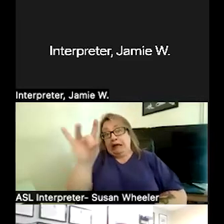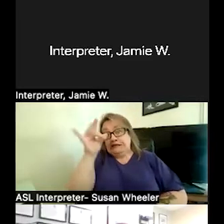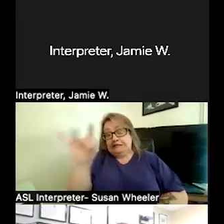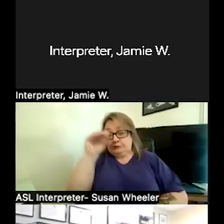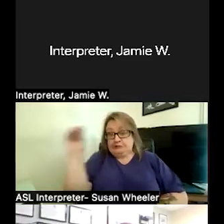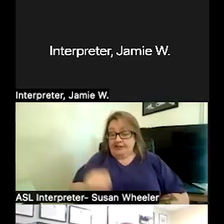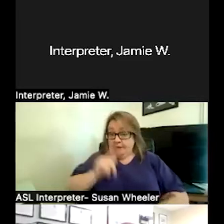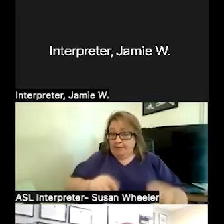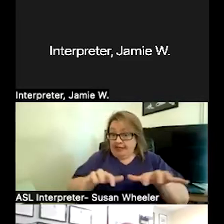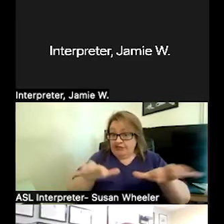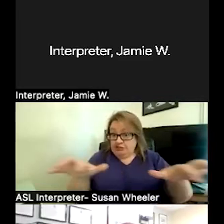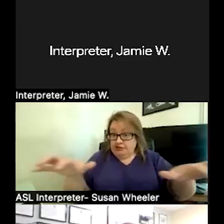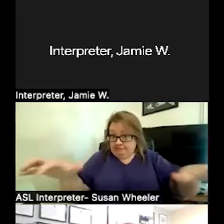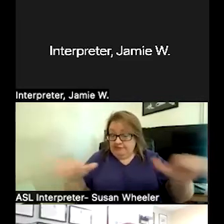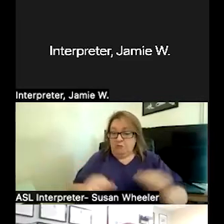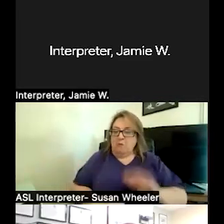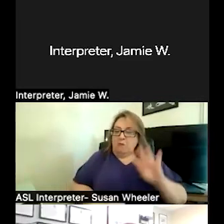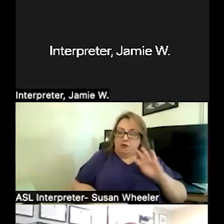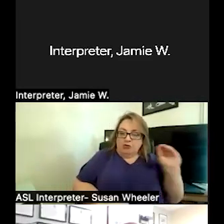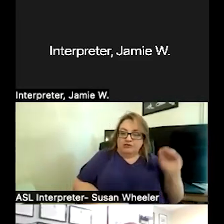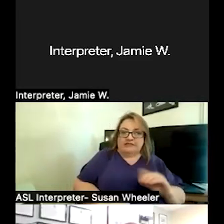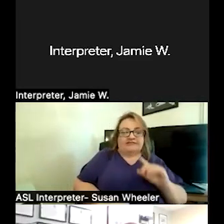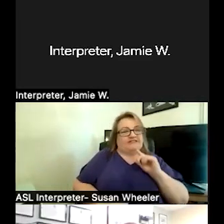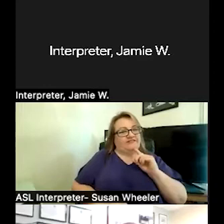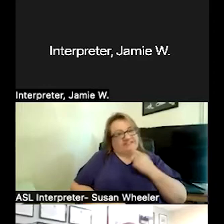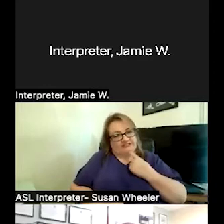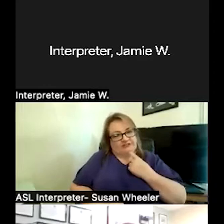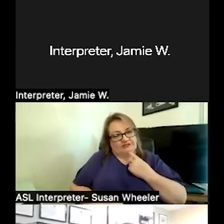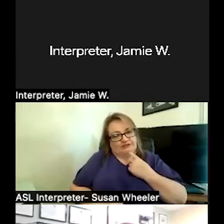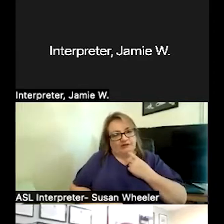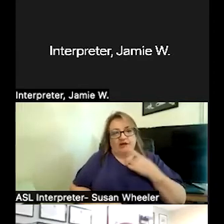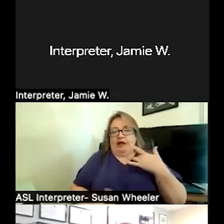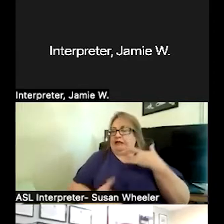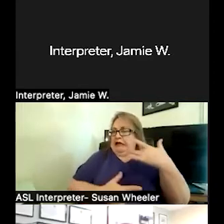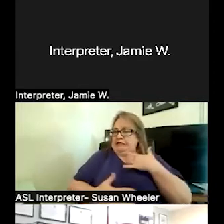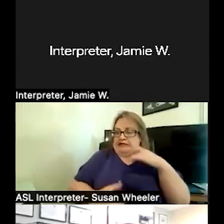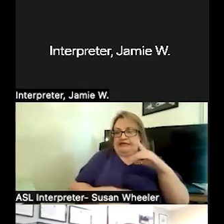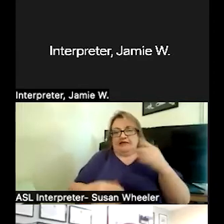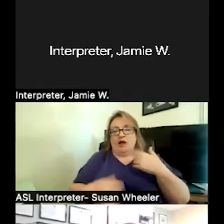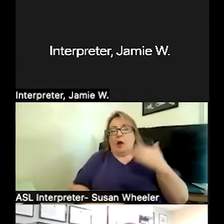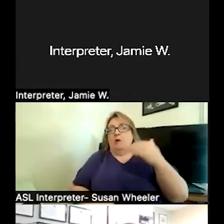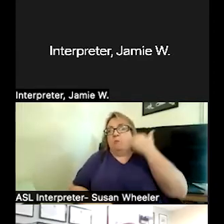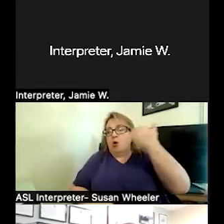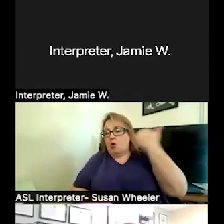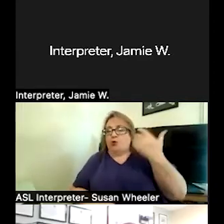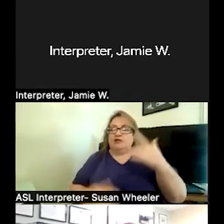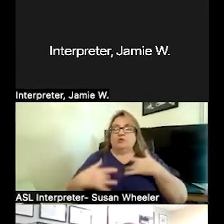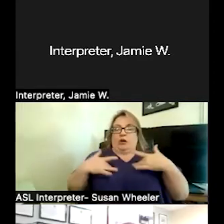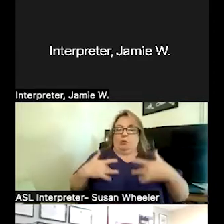population. About 4% is severe. There's anxiety disorders, mood disorders,